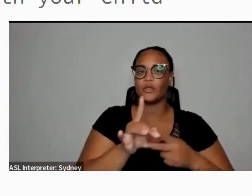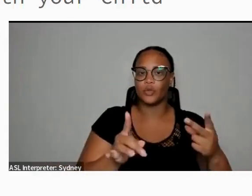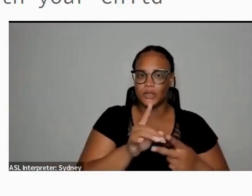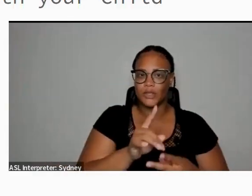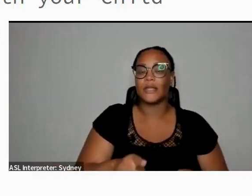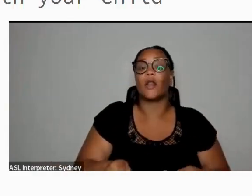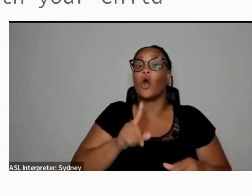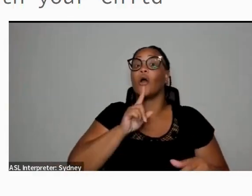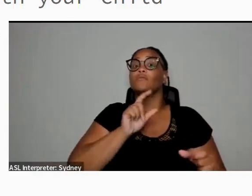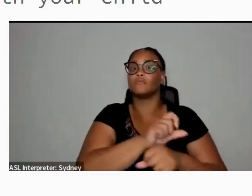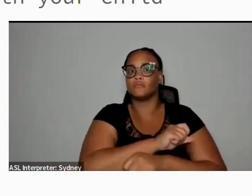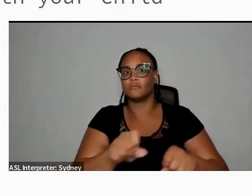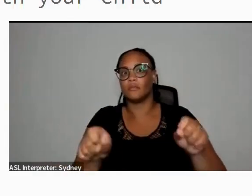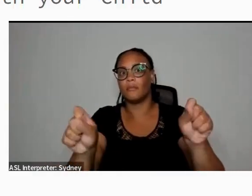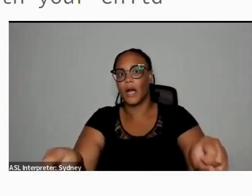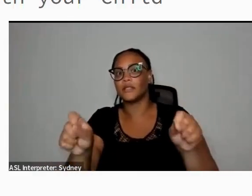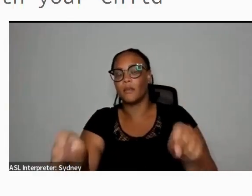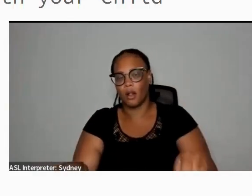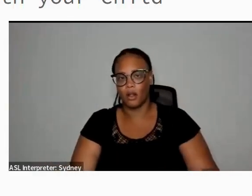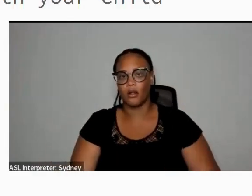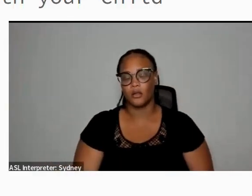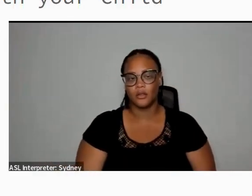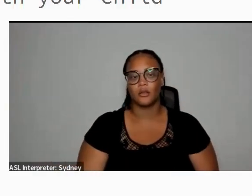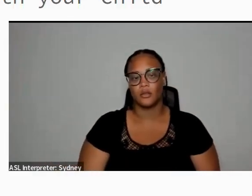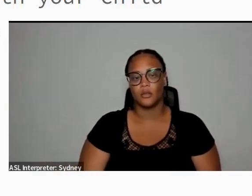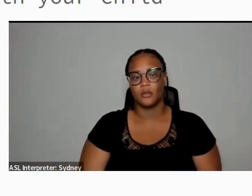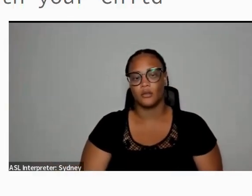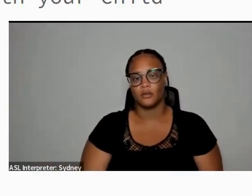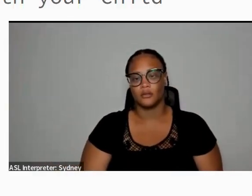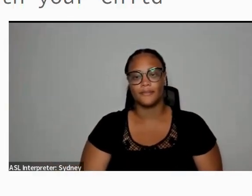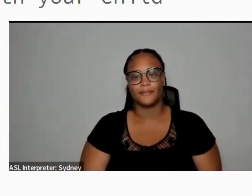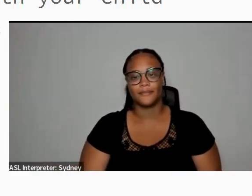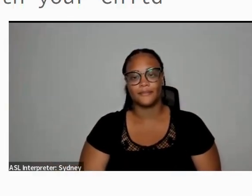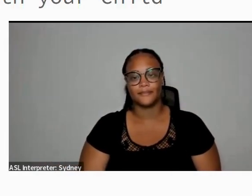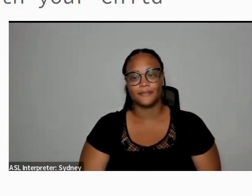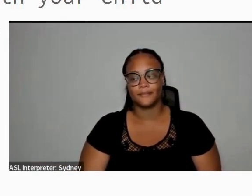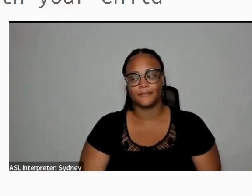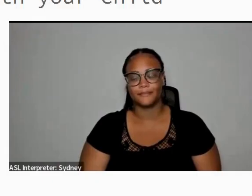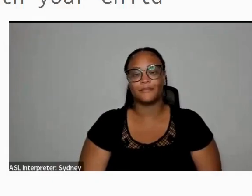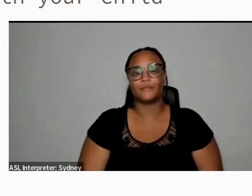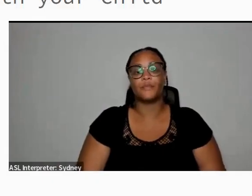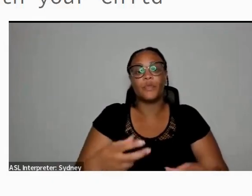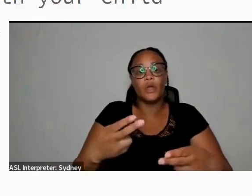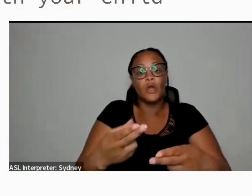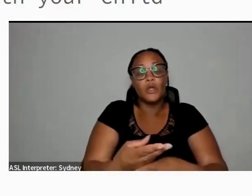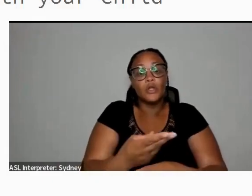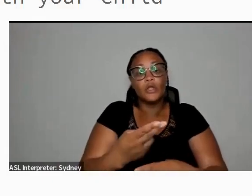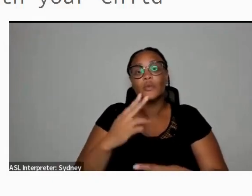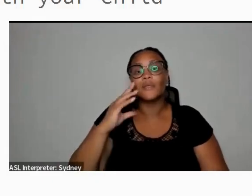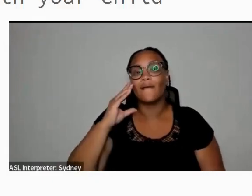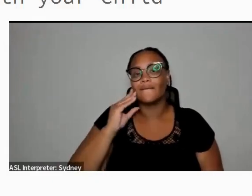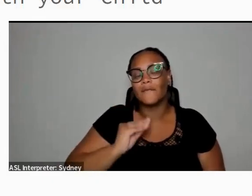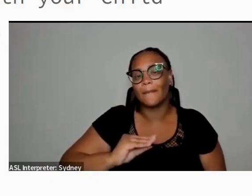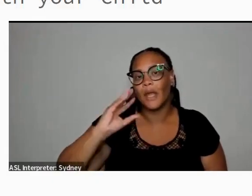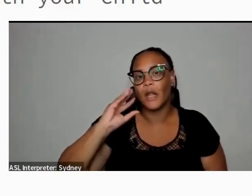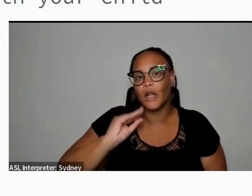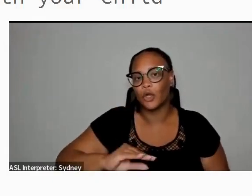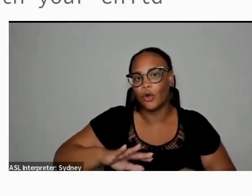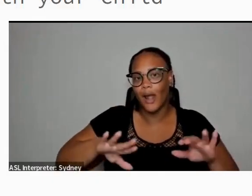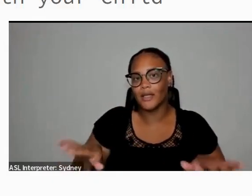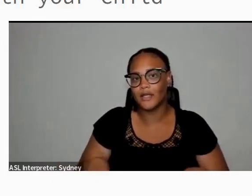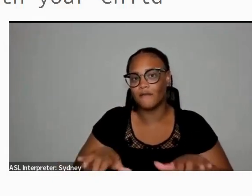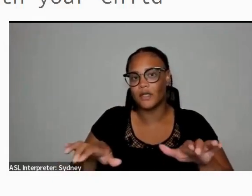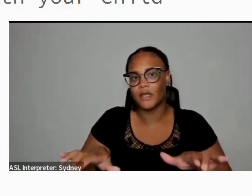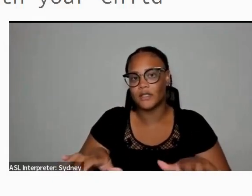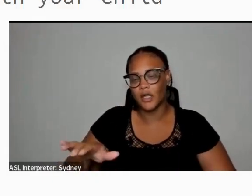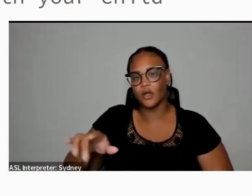realistic. You can incorporate familiar things that you know your child would like to do, but maybe you